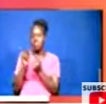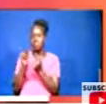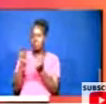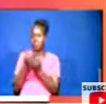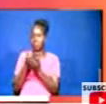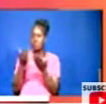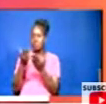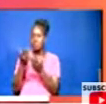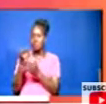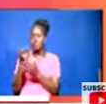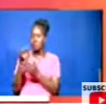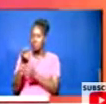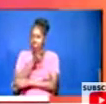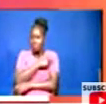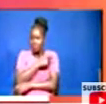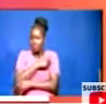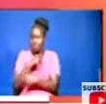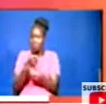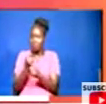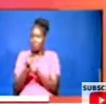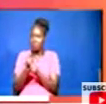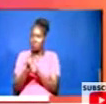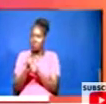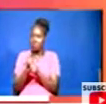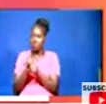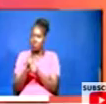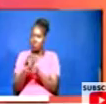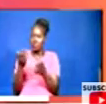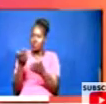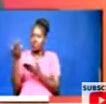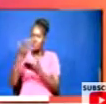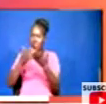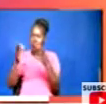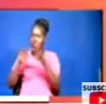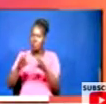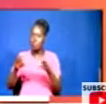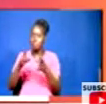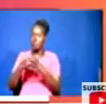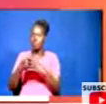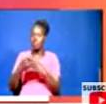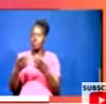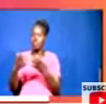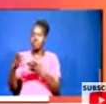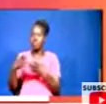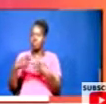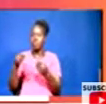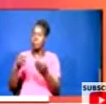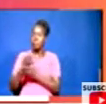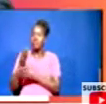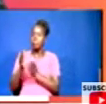therefore treated and made to be compliant to international market. Yeah. And then now you can take them out through the port of